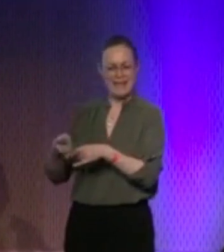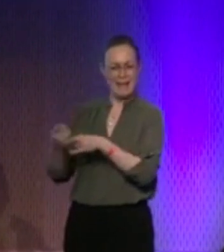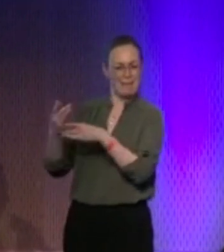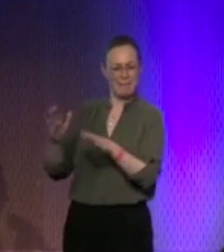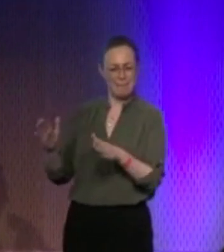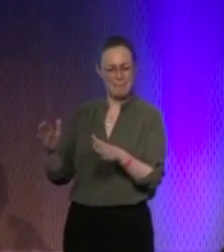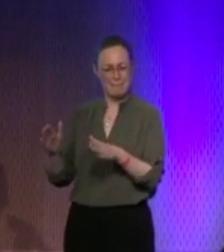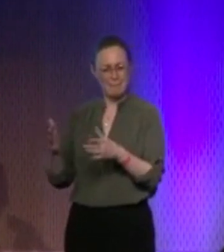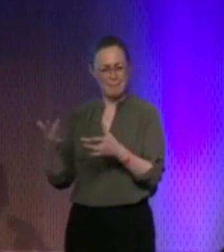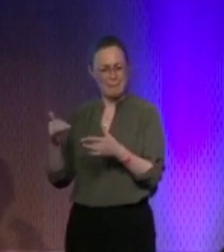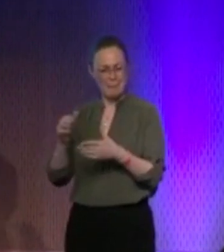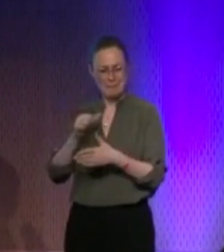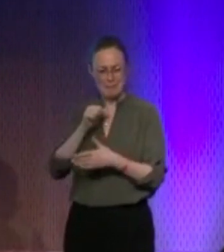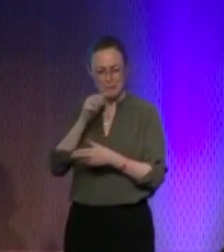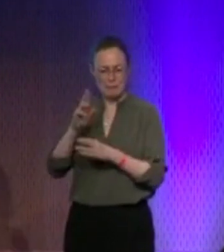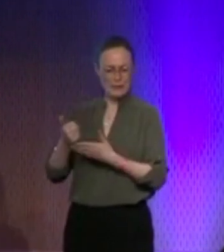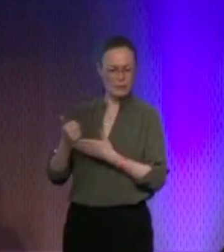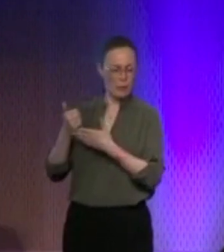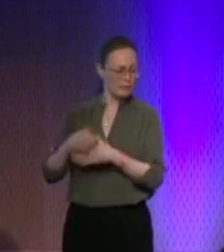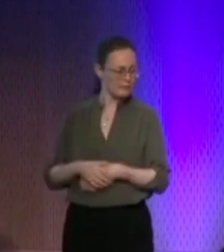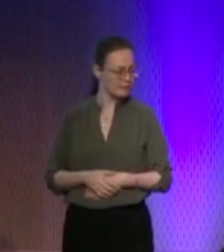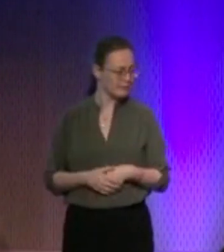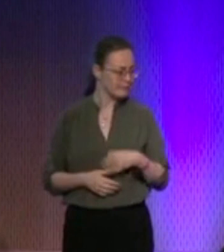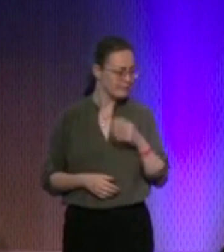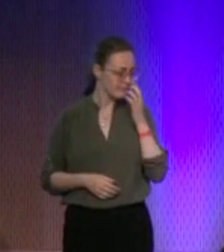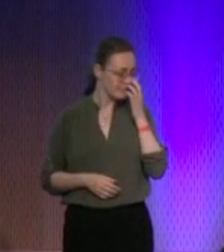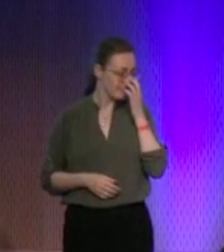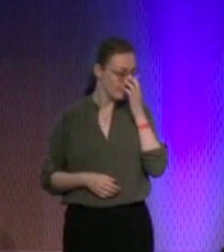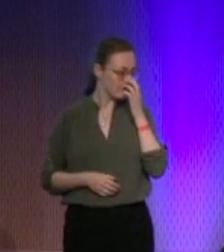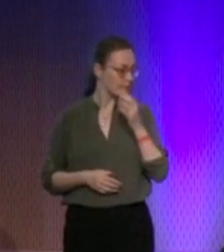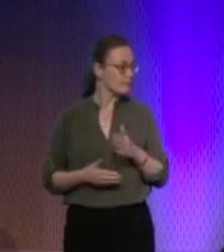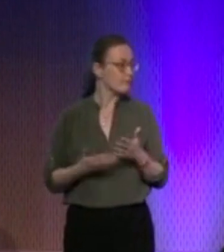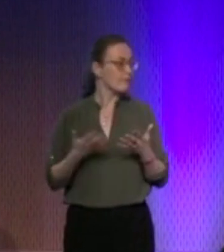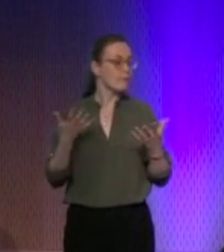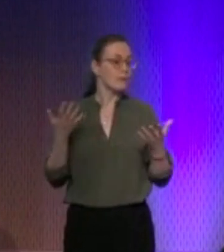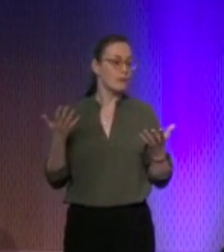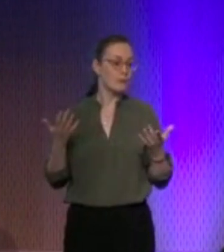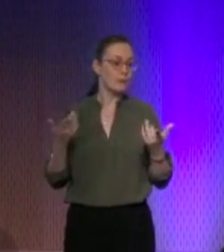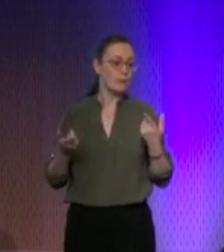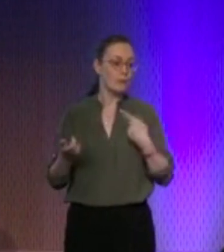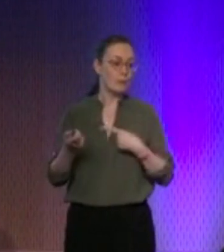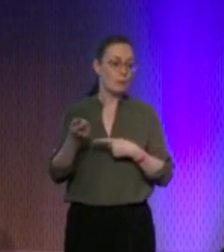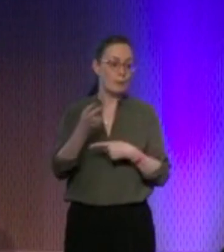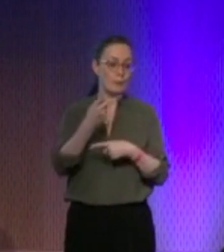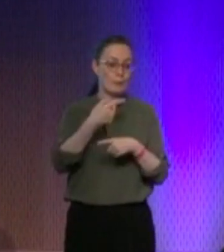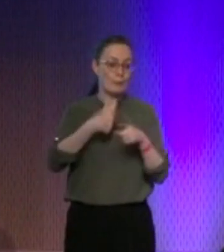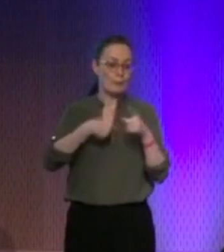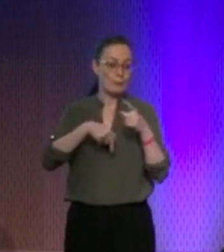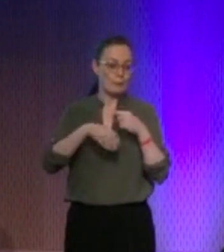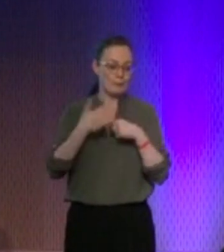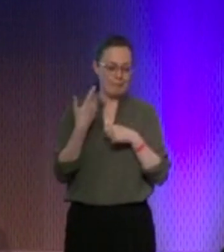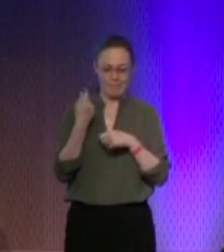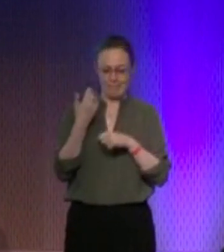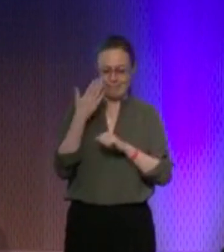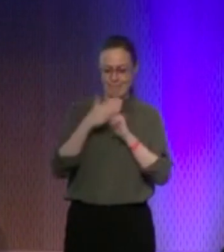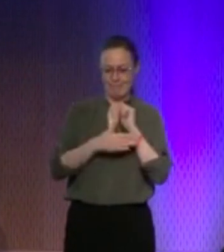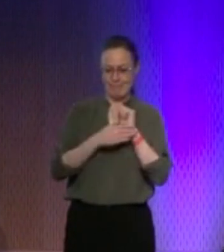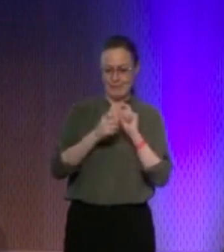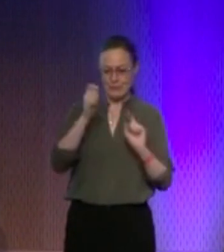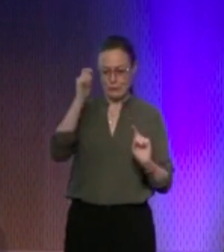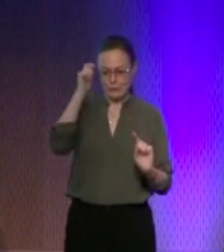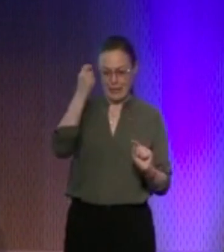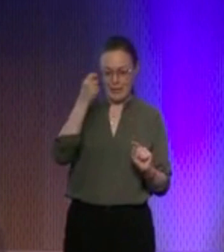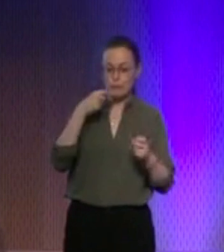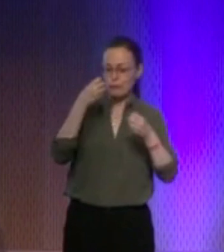with or support them with? Yeah. So we have just done a trial,